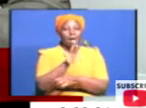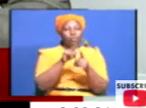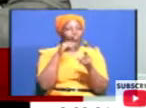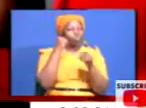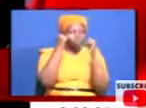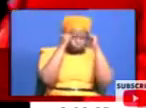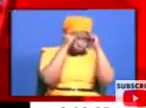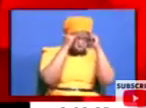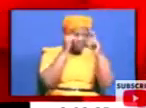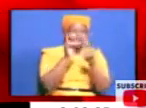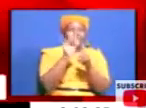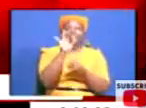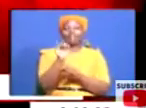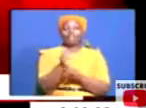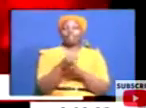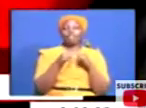August.